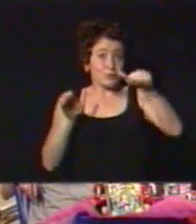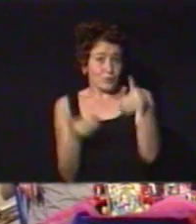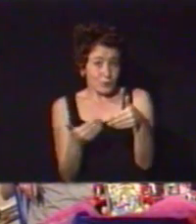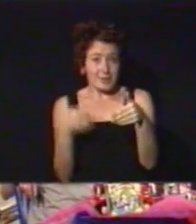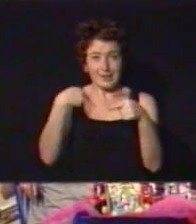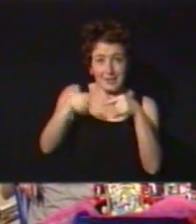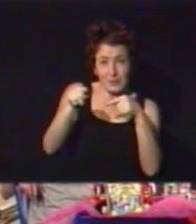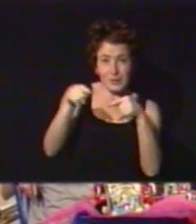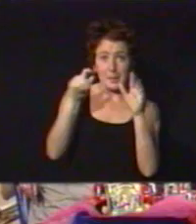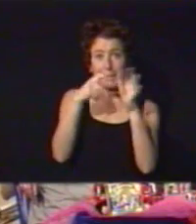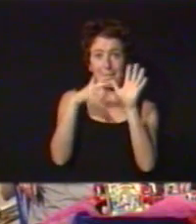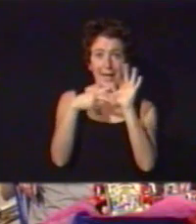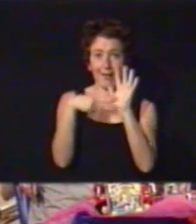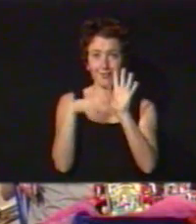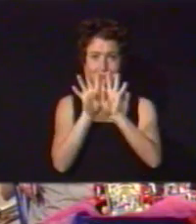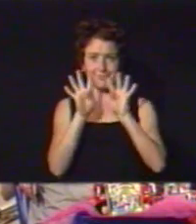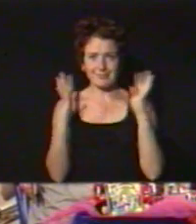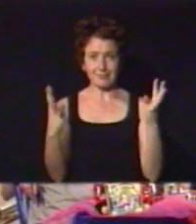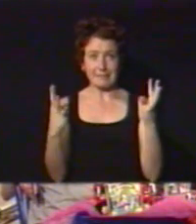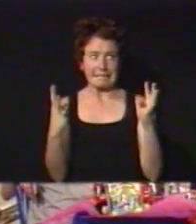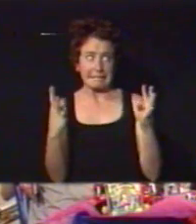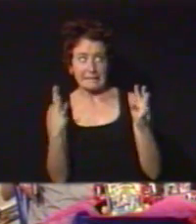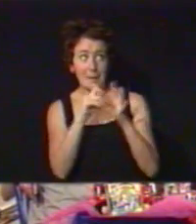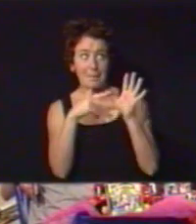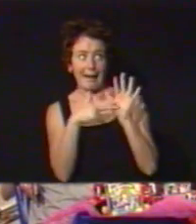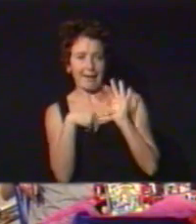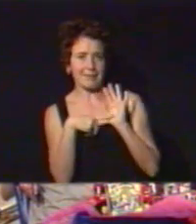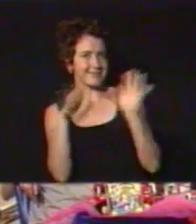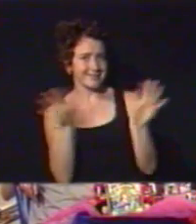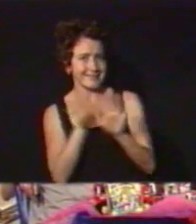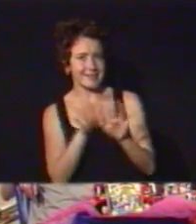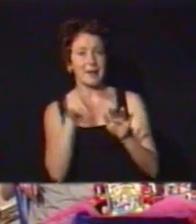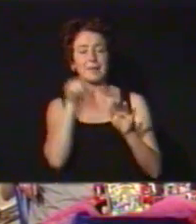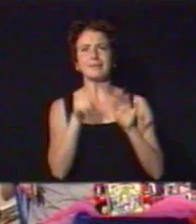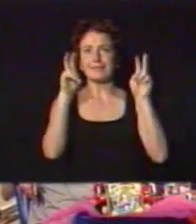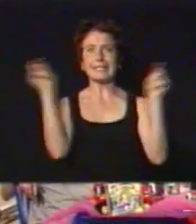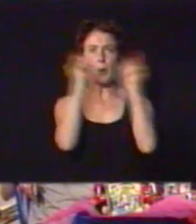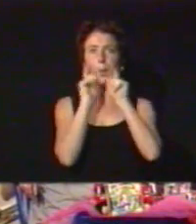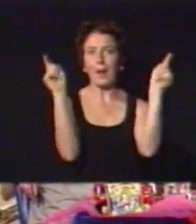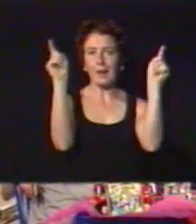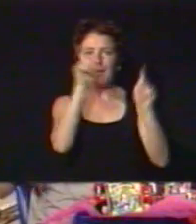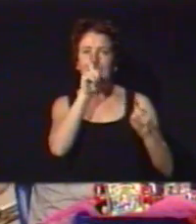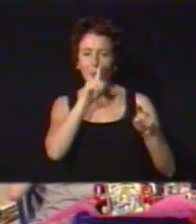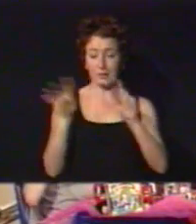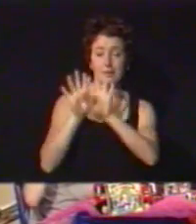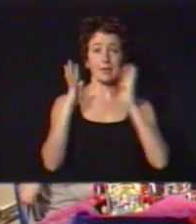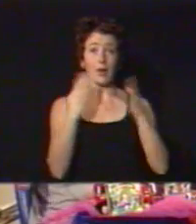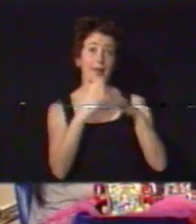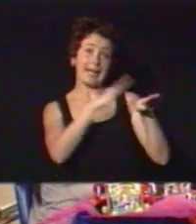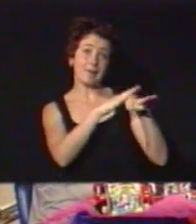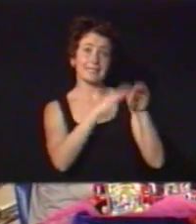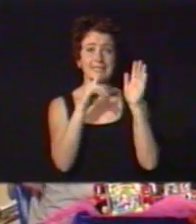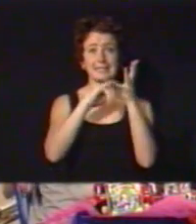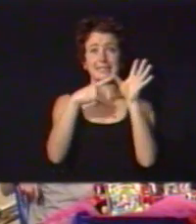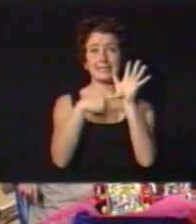this week's panel. Panel, I'm not allowed to say that word. Let's introduce this week's Squealers. On my far left, we have the lovely